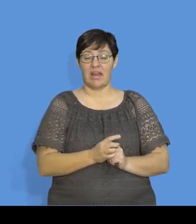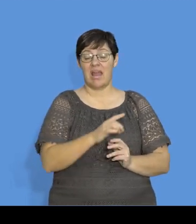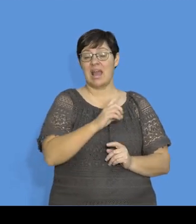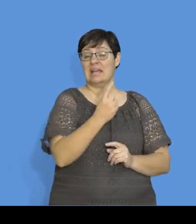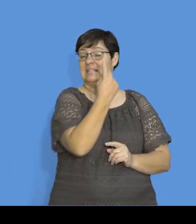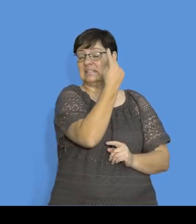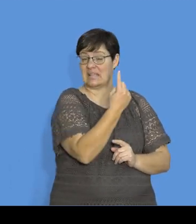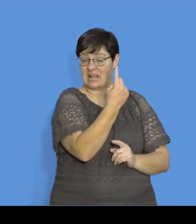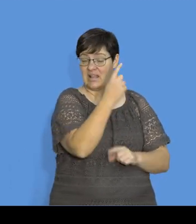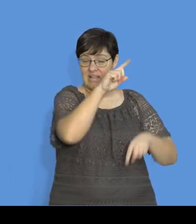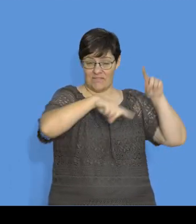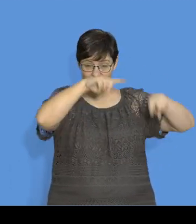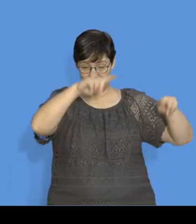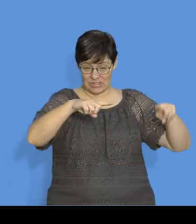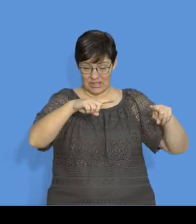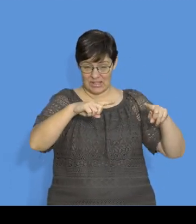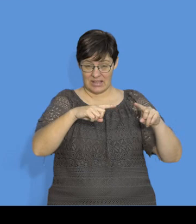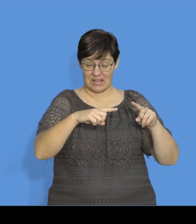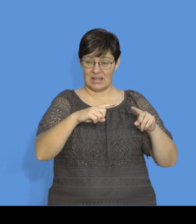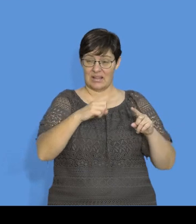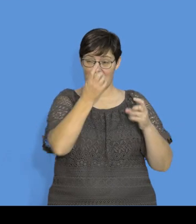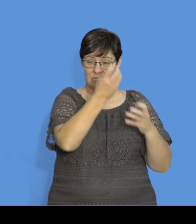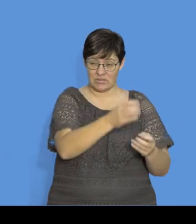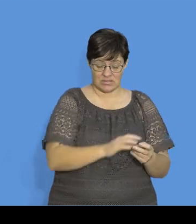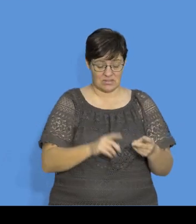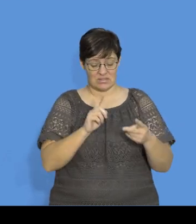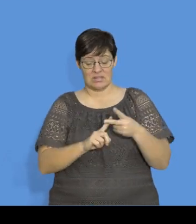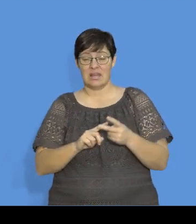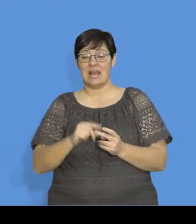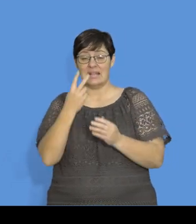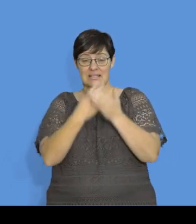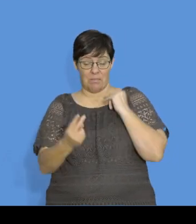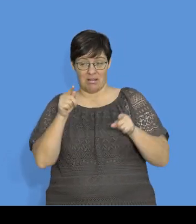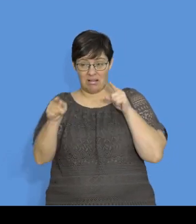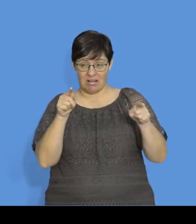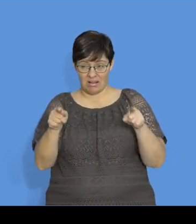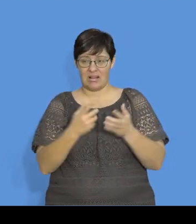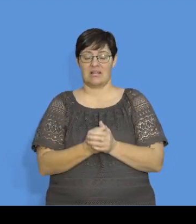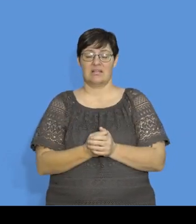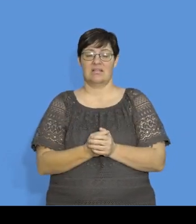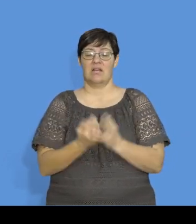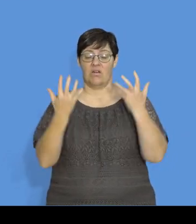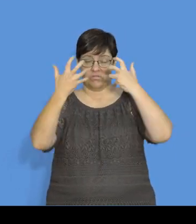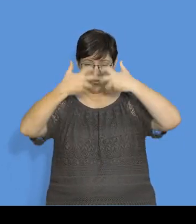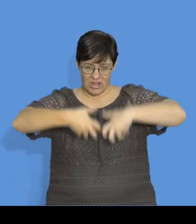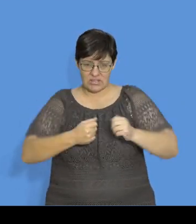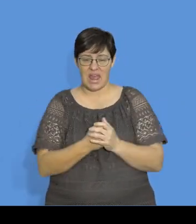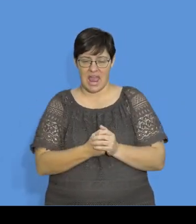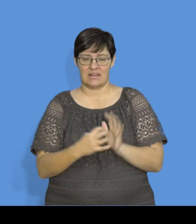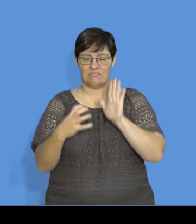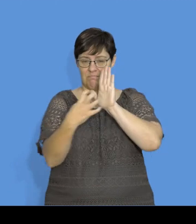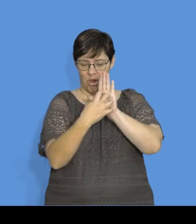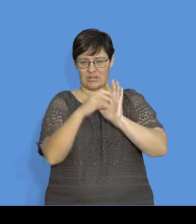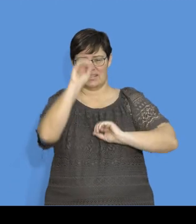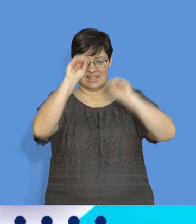univariate data, we looked at Bivariate data, we looked at correlation, and we looked at the